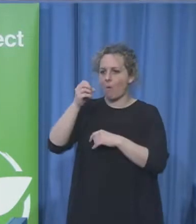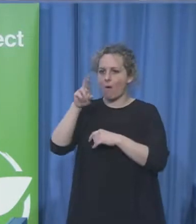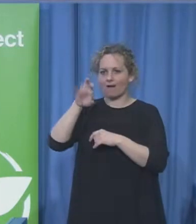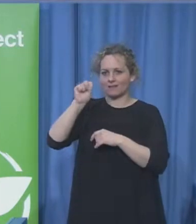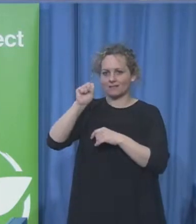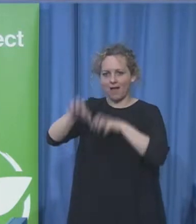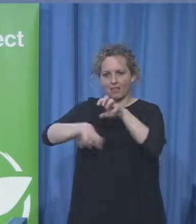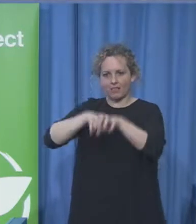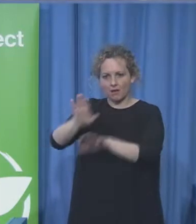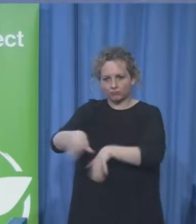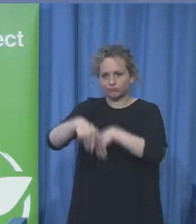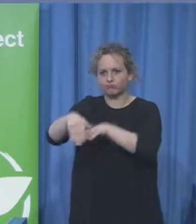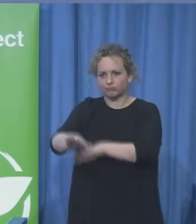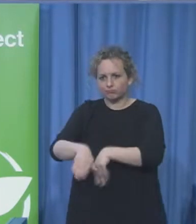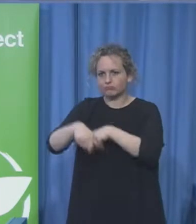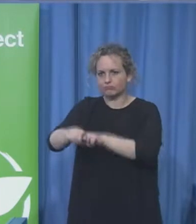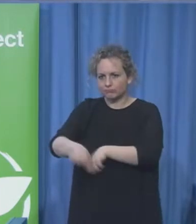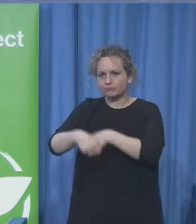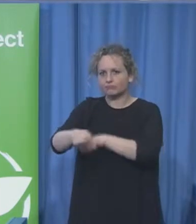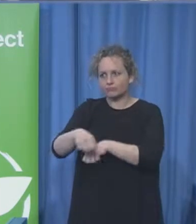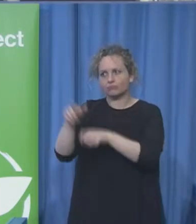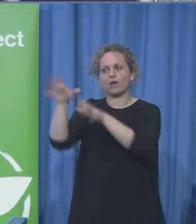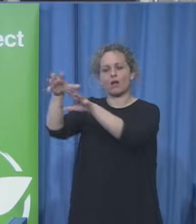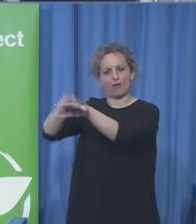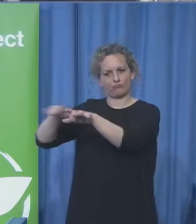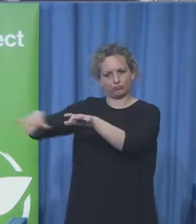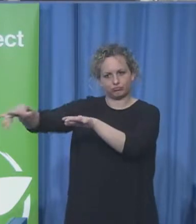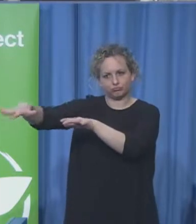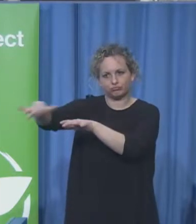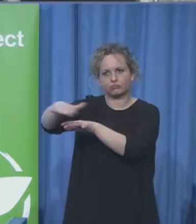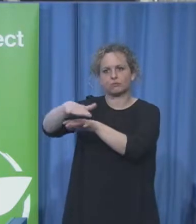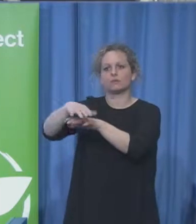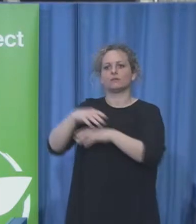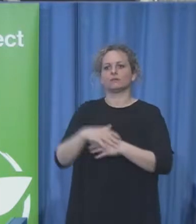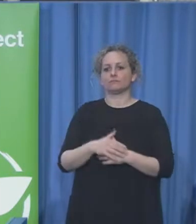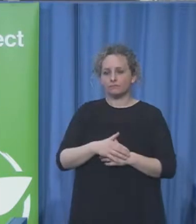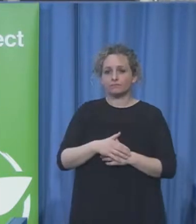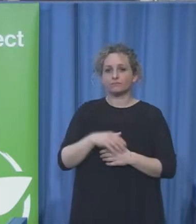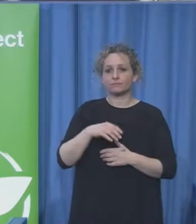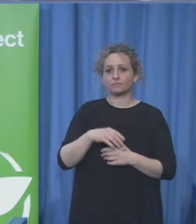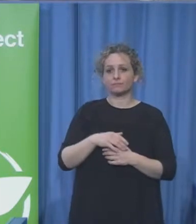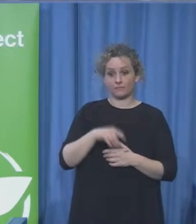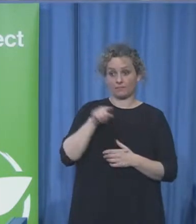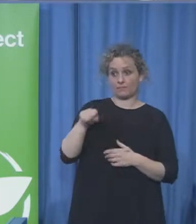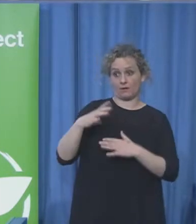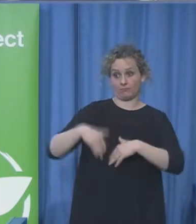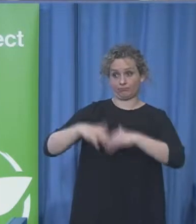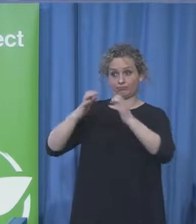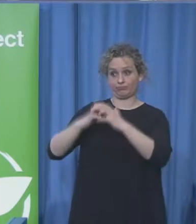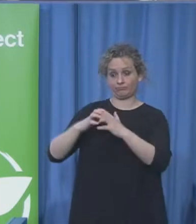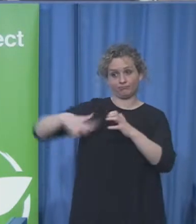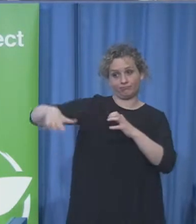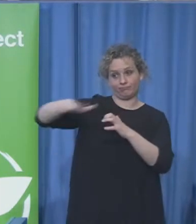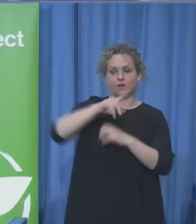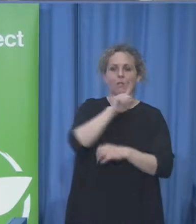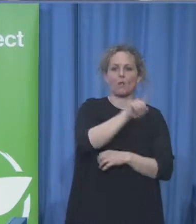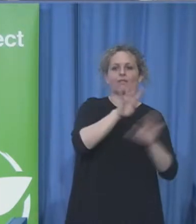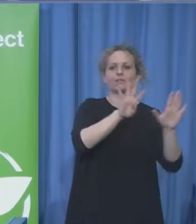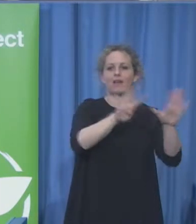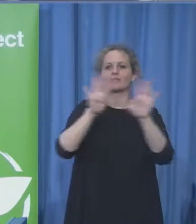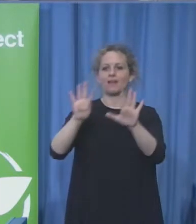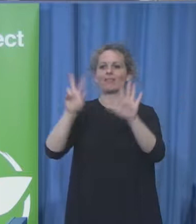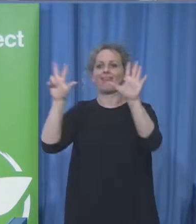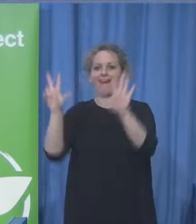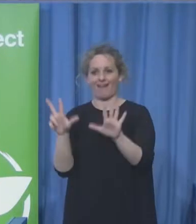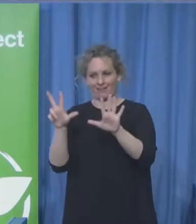in 1989 after my mother had a very bad accident and almost ended up in a wheelchair. She was lucky enough,